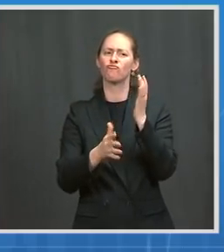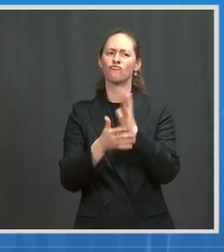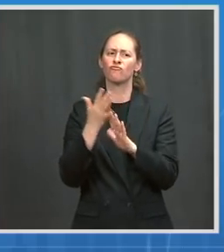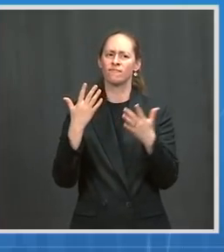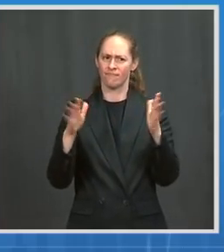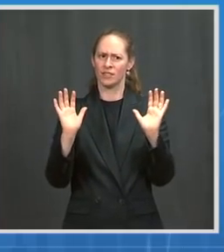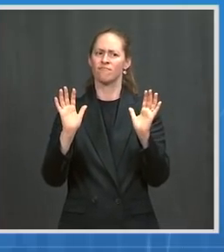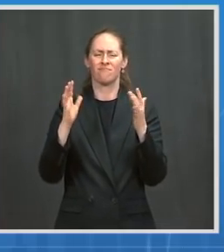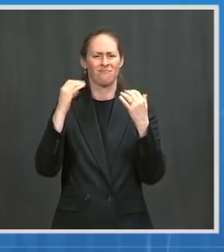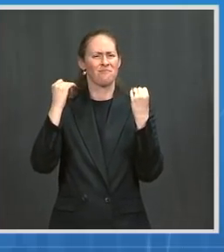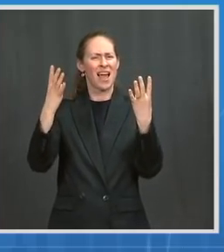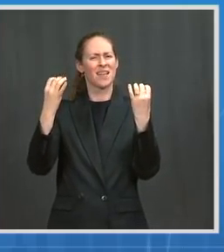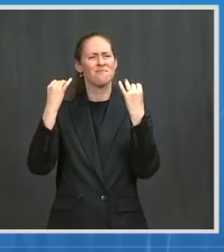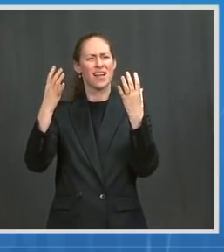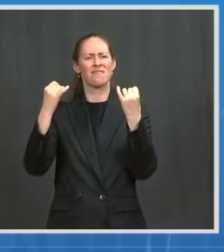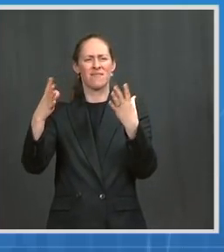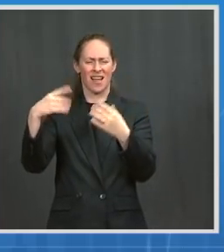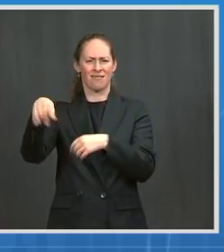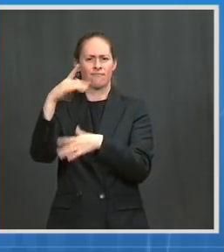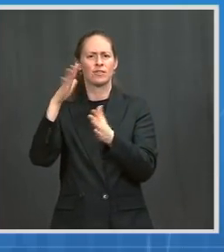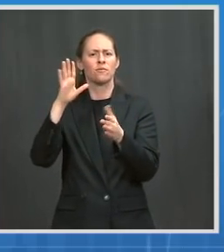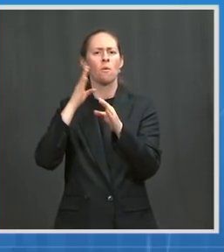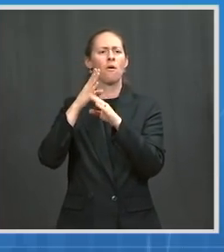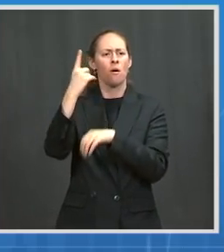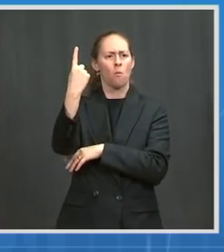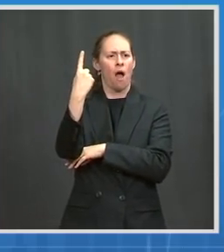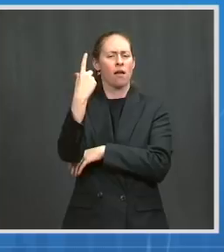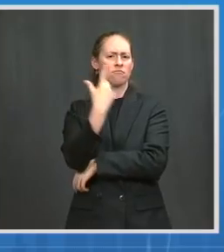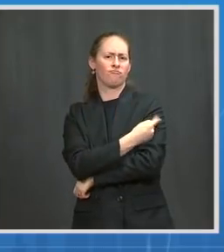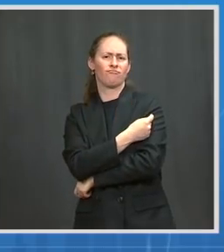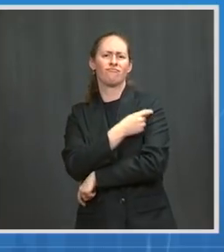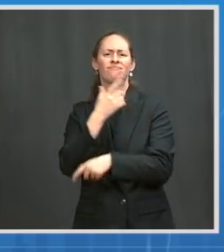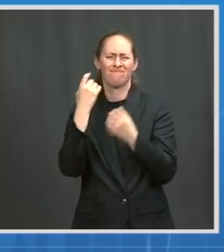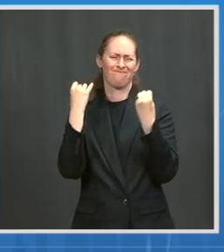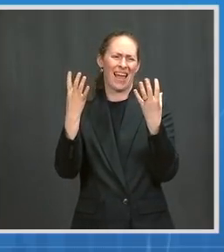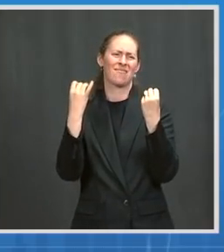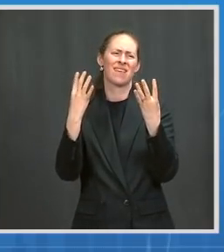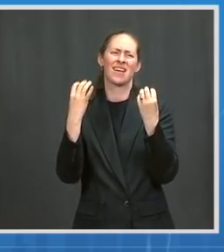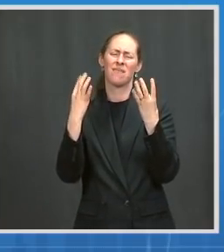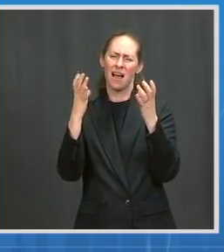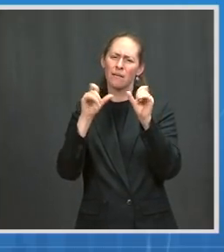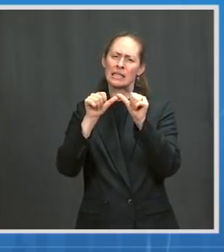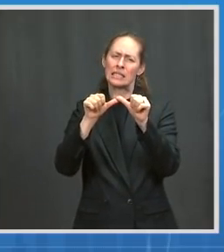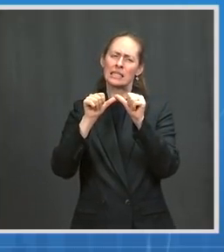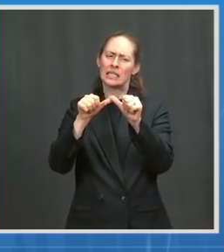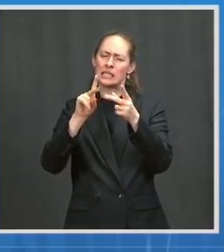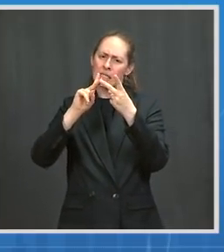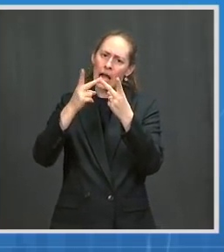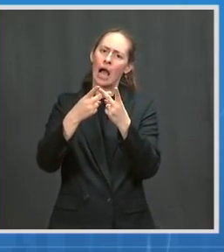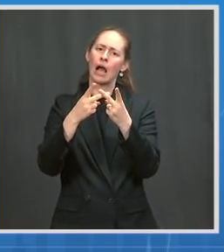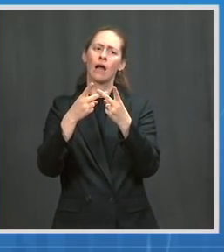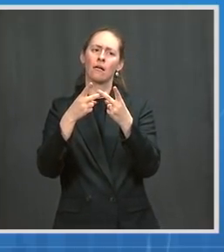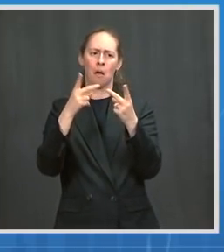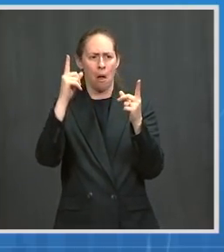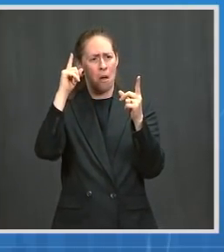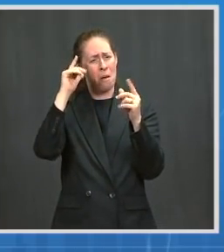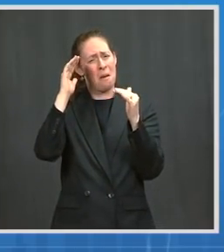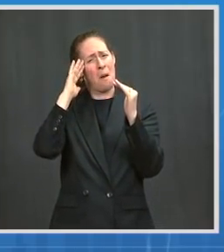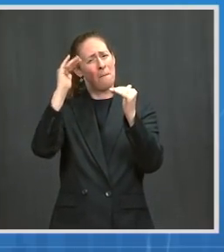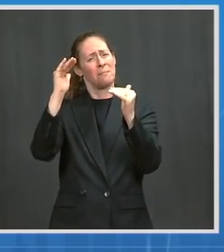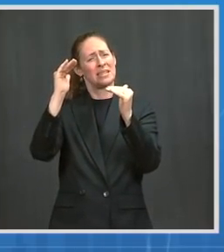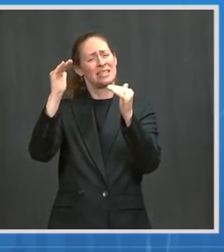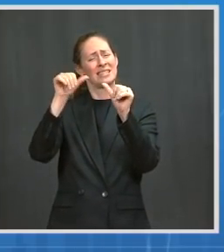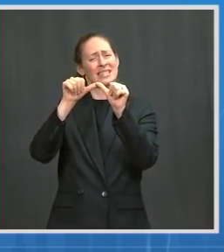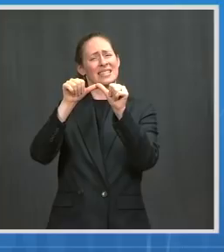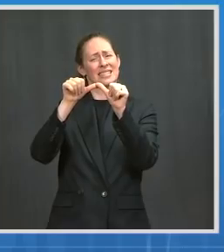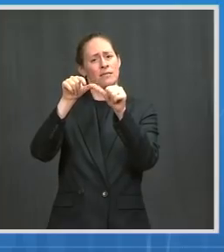going to get to 70%, and we're going to continue across the summer months to push beyond 70% for the reasons that I just talked about. You